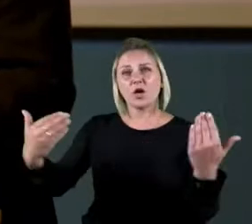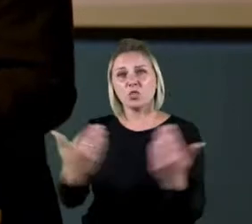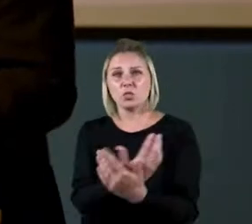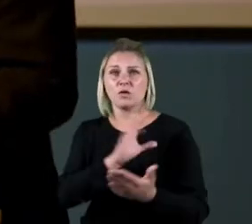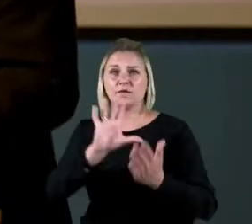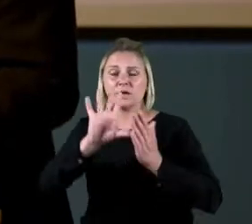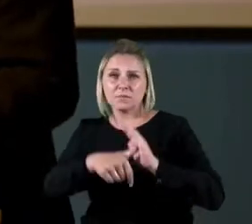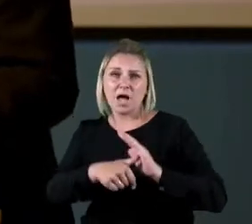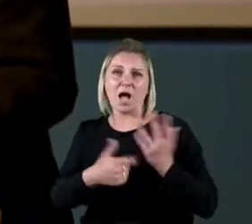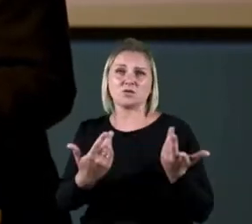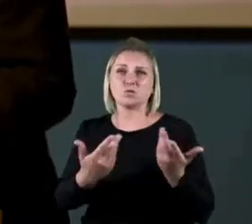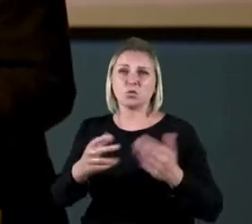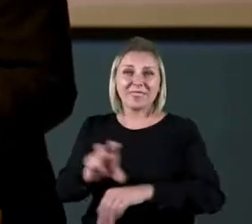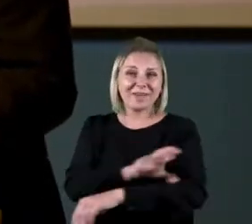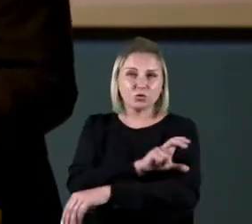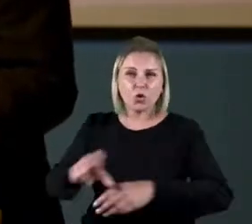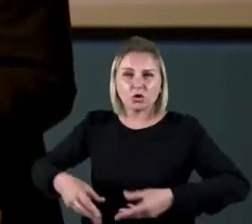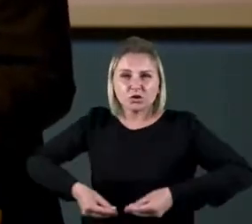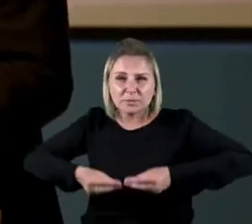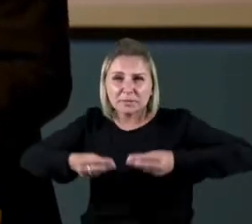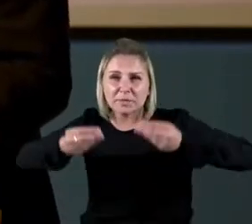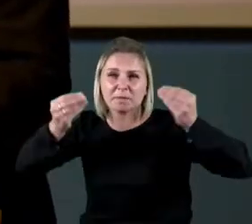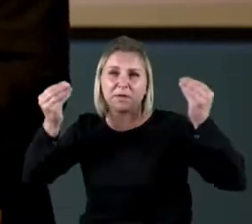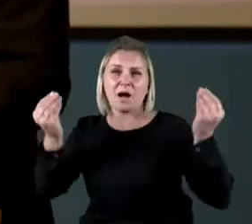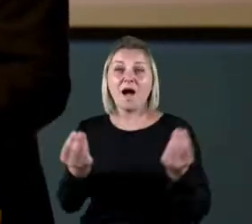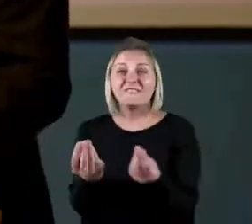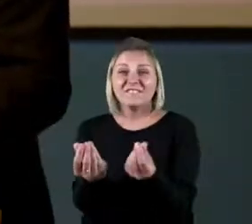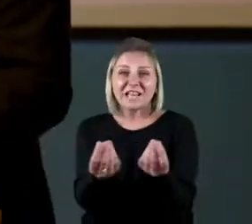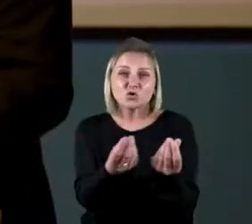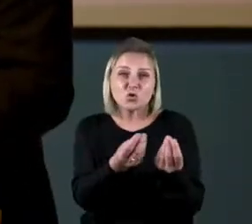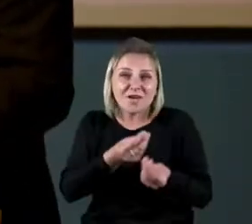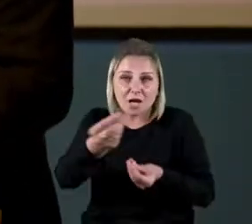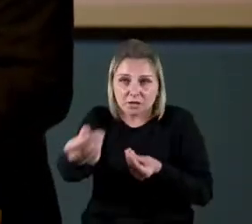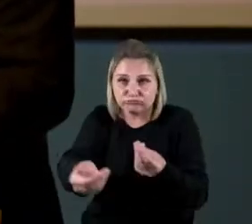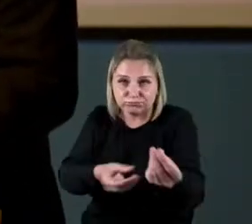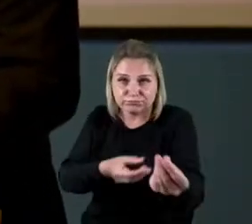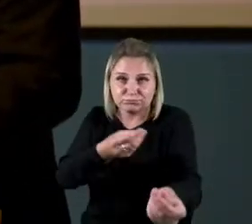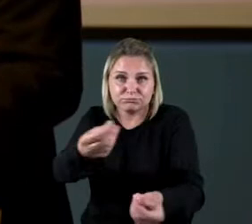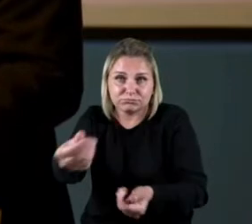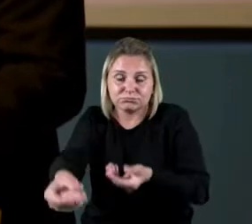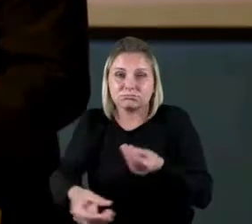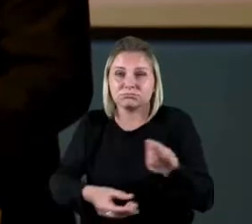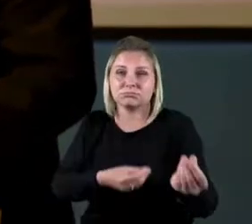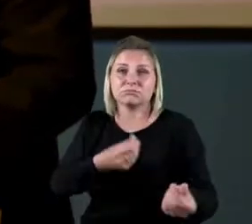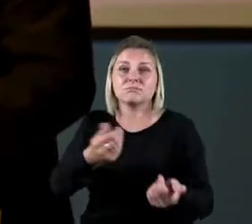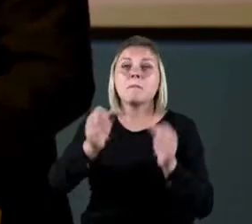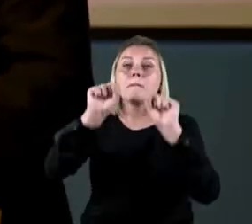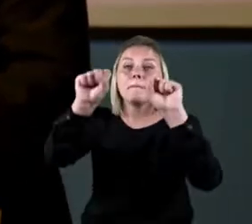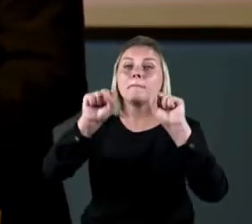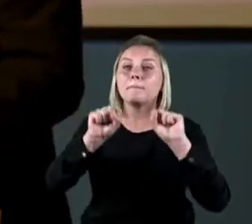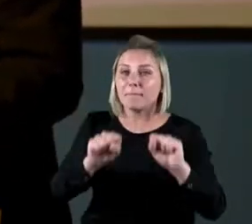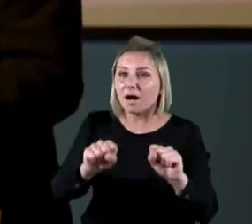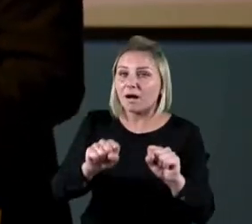investments in new technologies, in building technological cities, smart cities,